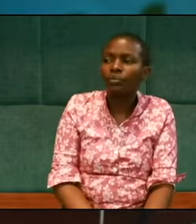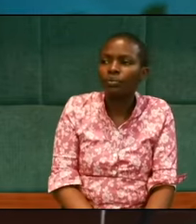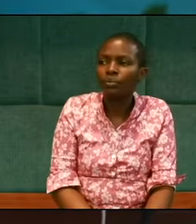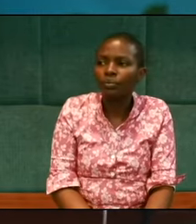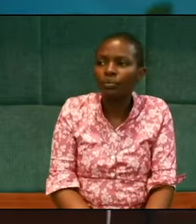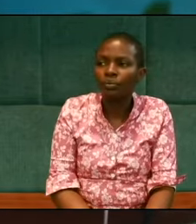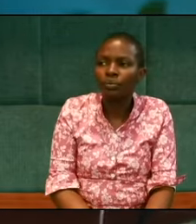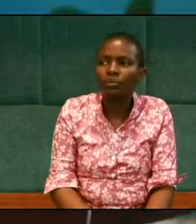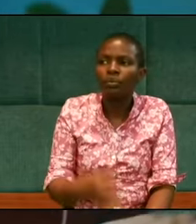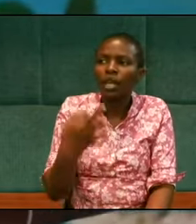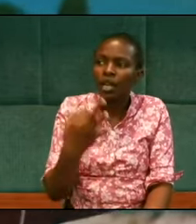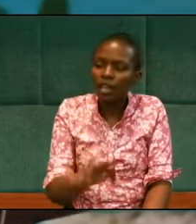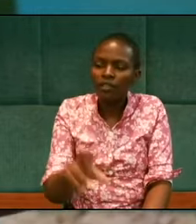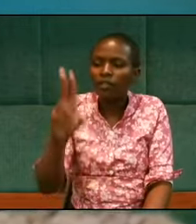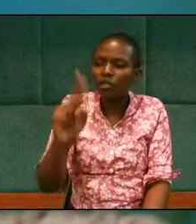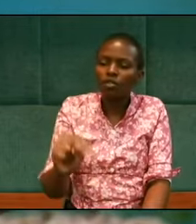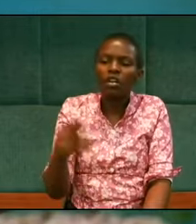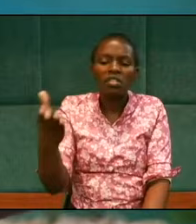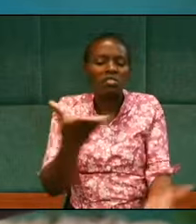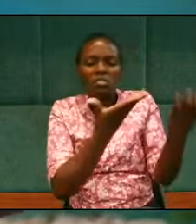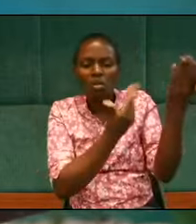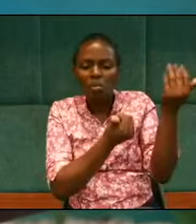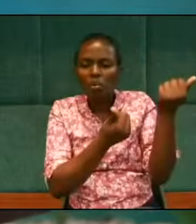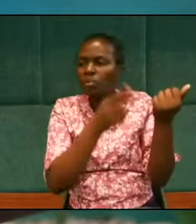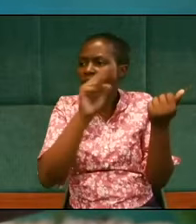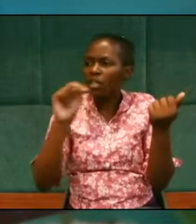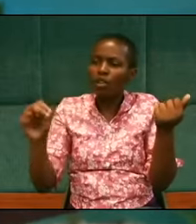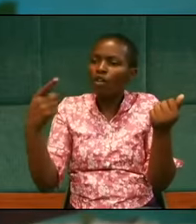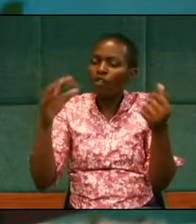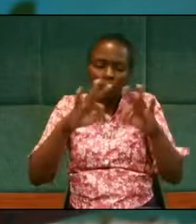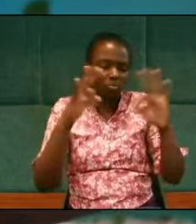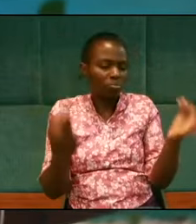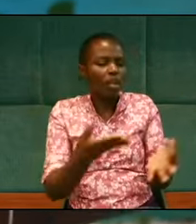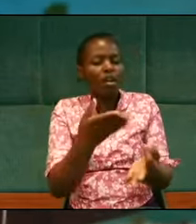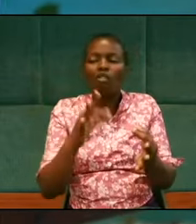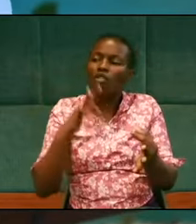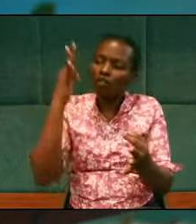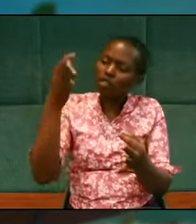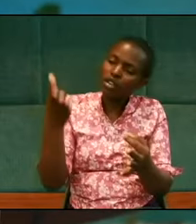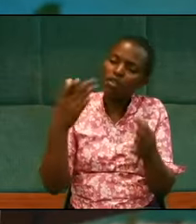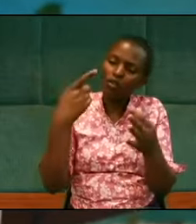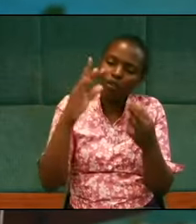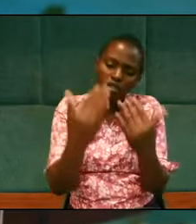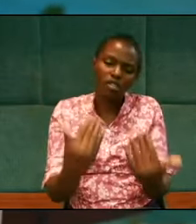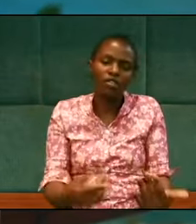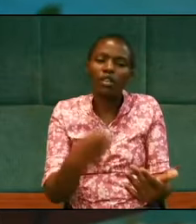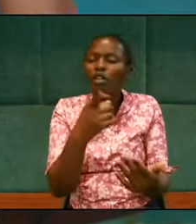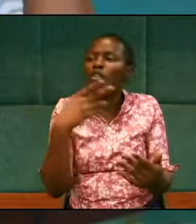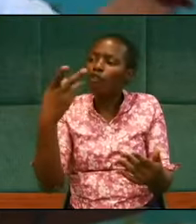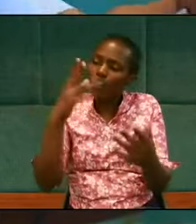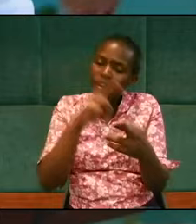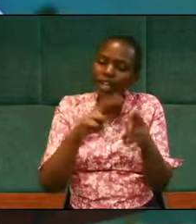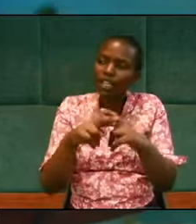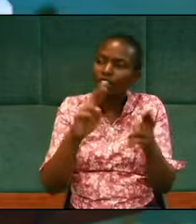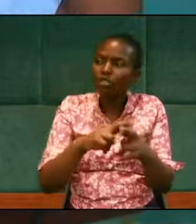beneath the carpet. If not, there'll be no hope for your future. No hope for your family. No hope for your children. No hope for your relationship.